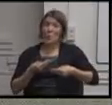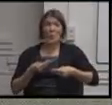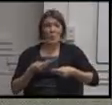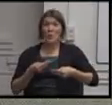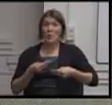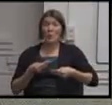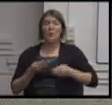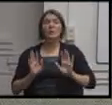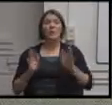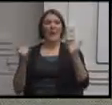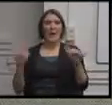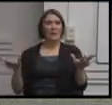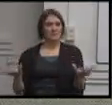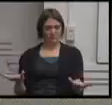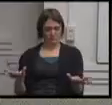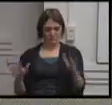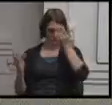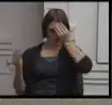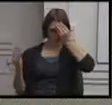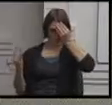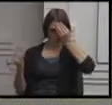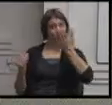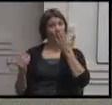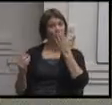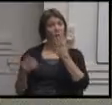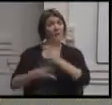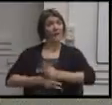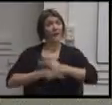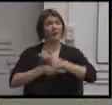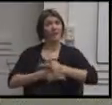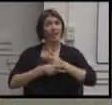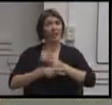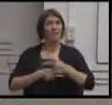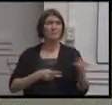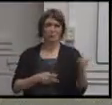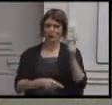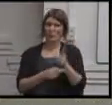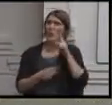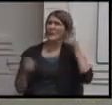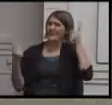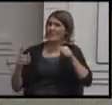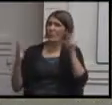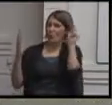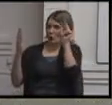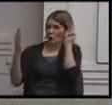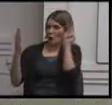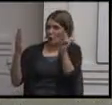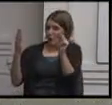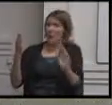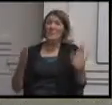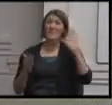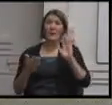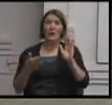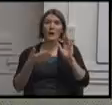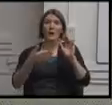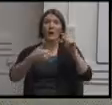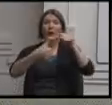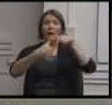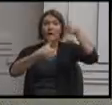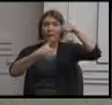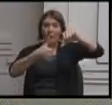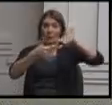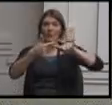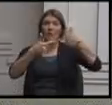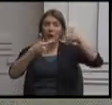So I think, and I agree with David that we did the line item thing, and that just killed us. So I